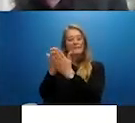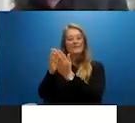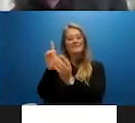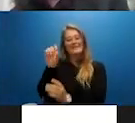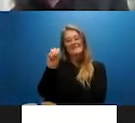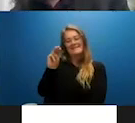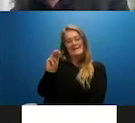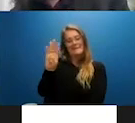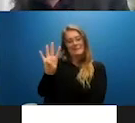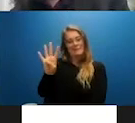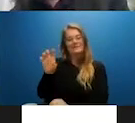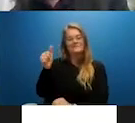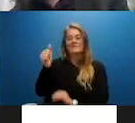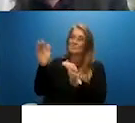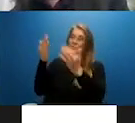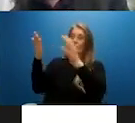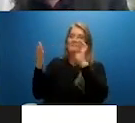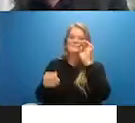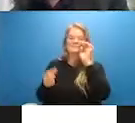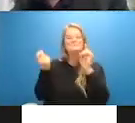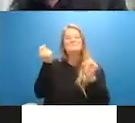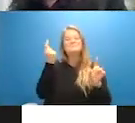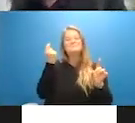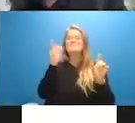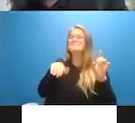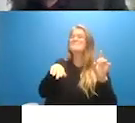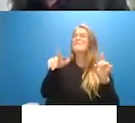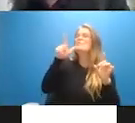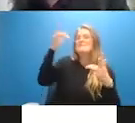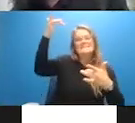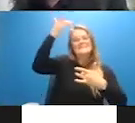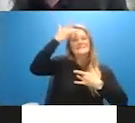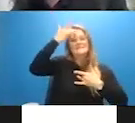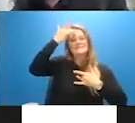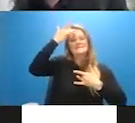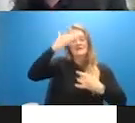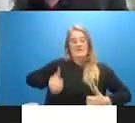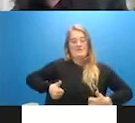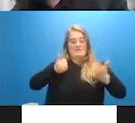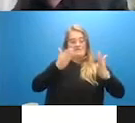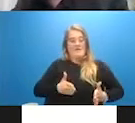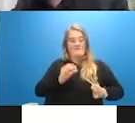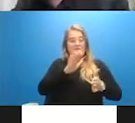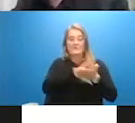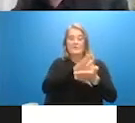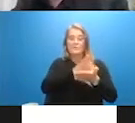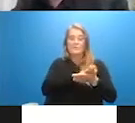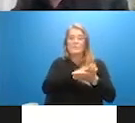PTSD. Roland Christian replied, actually, who is sick? The survivors of a school that were intended for